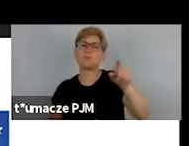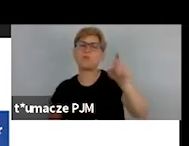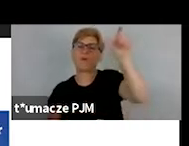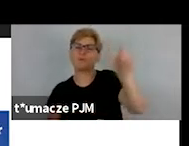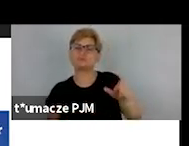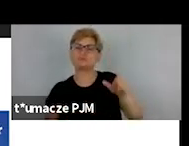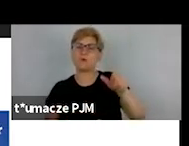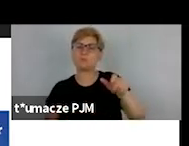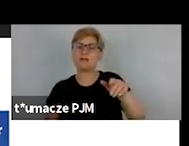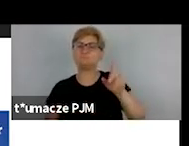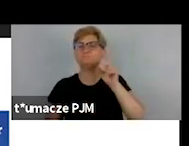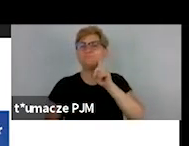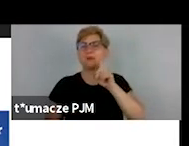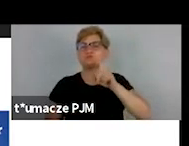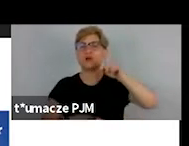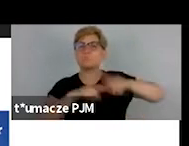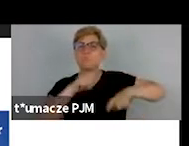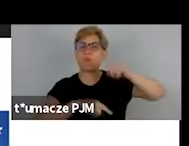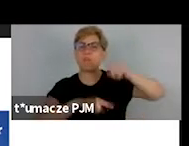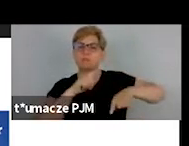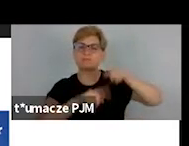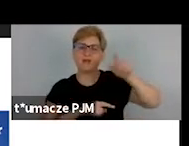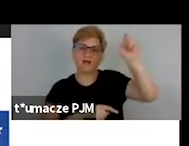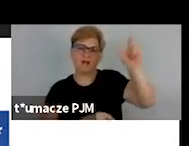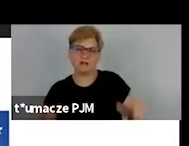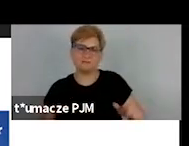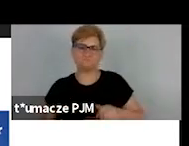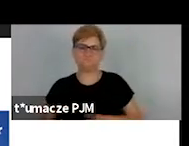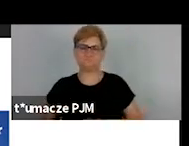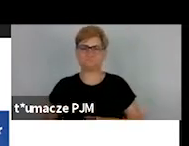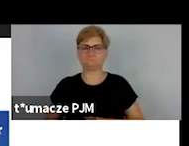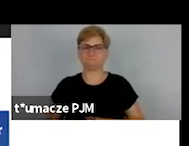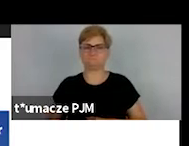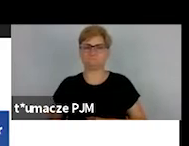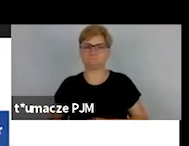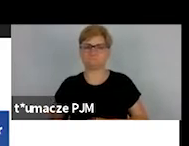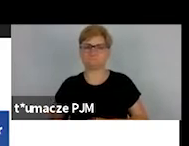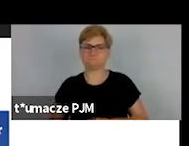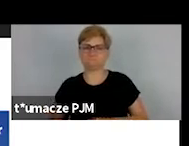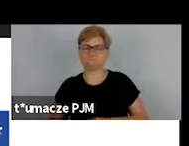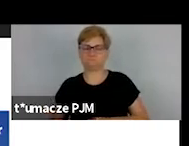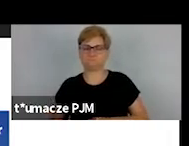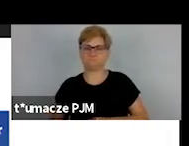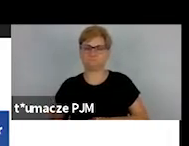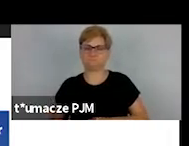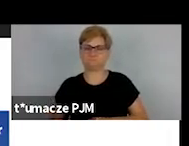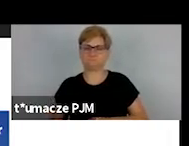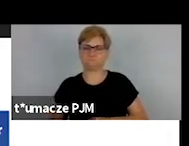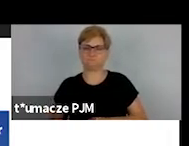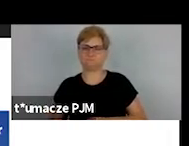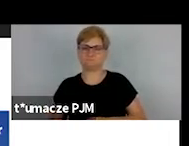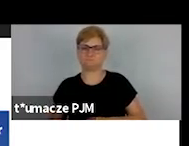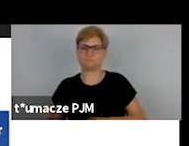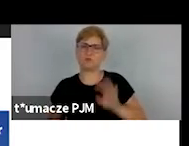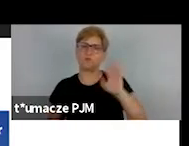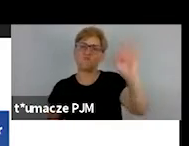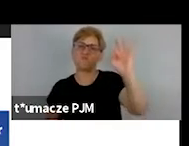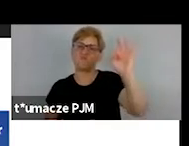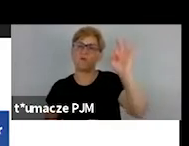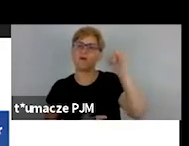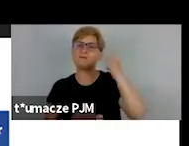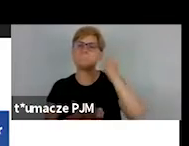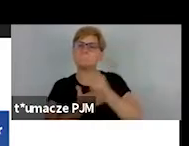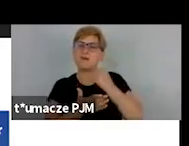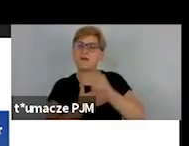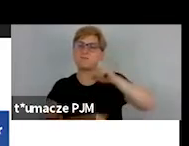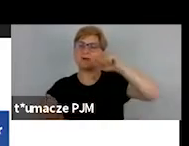him to the Equality Court, and the process took a year. But what was important about it, and it was deliberate on our part, was that